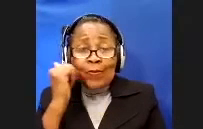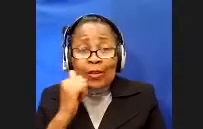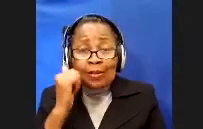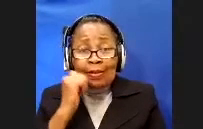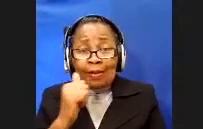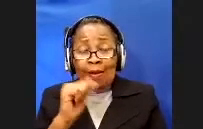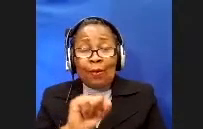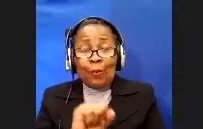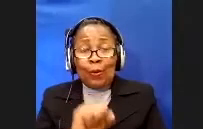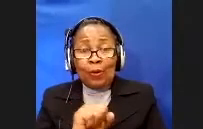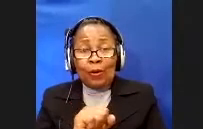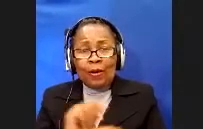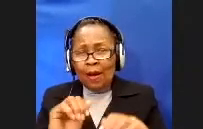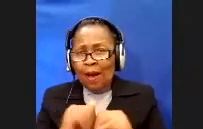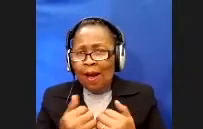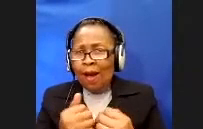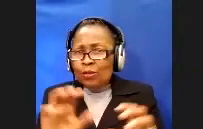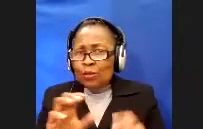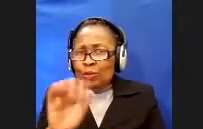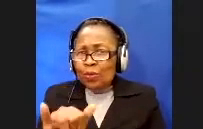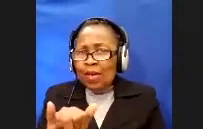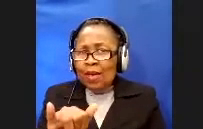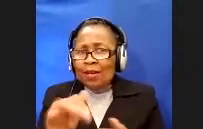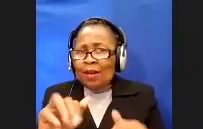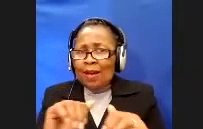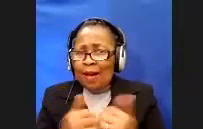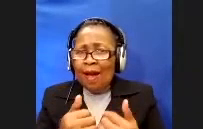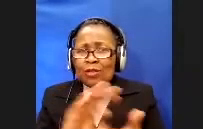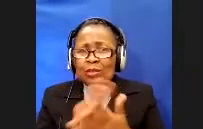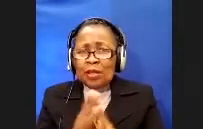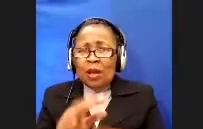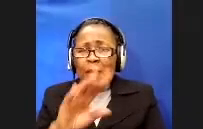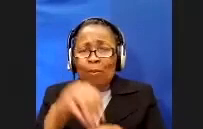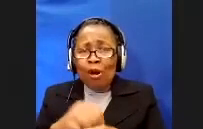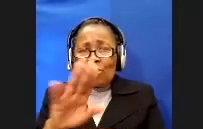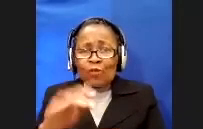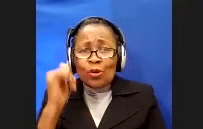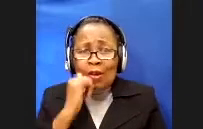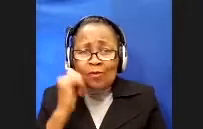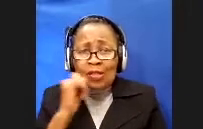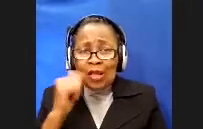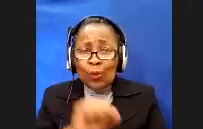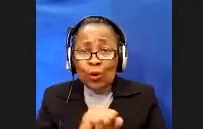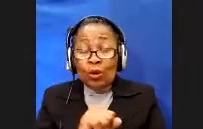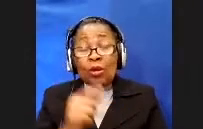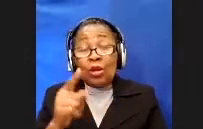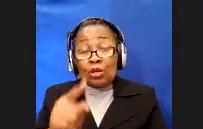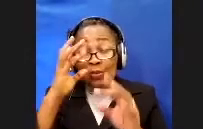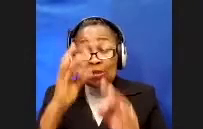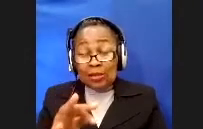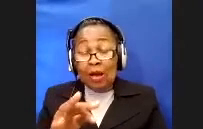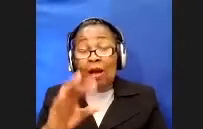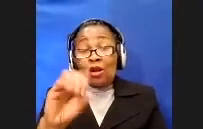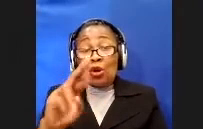And the way you get that to be a part of your everyday work is you set as a core value that accessibility